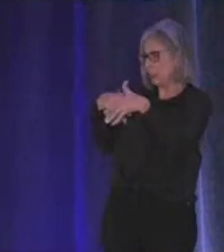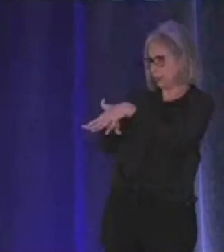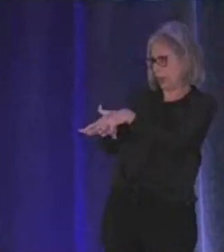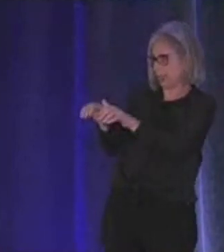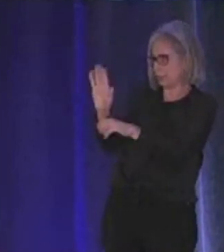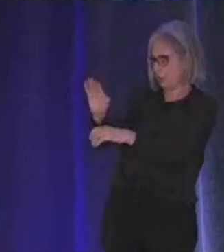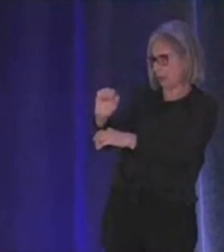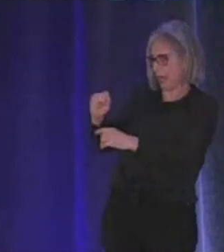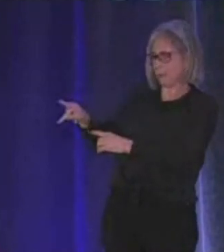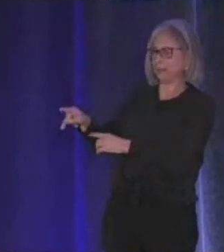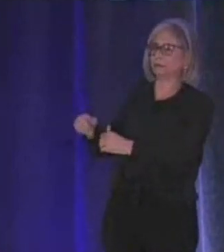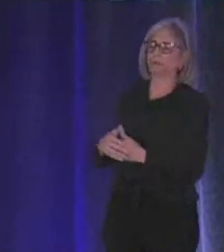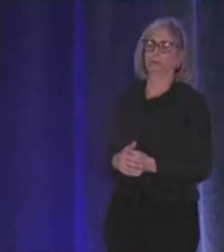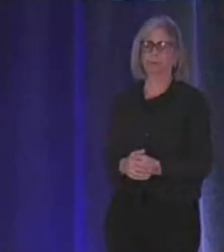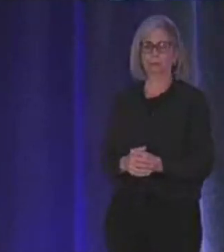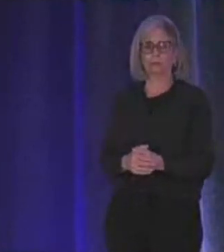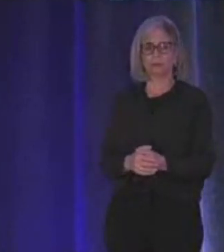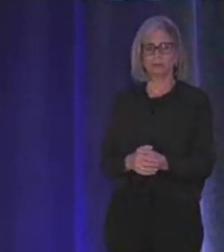your apps.